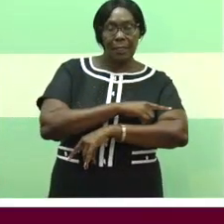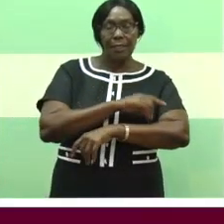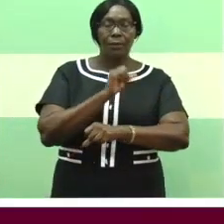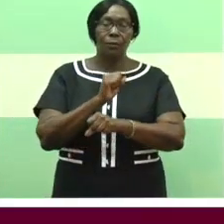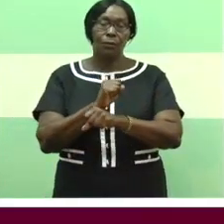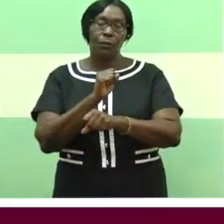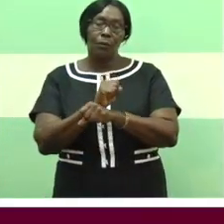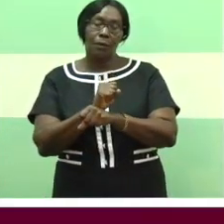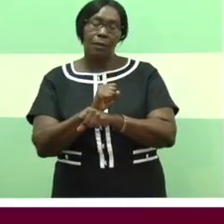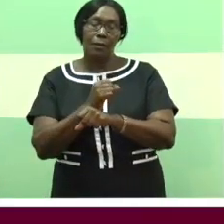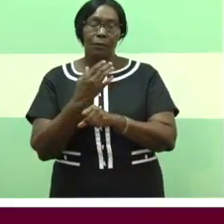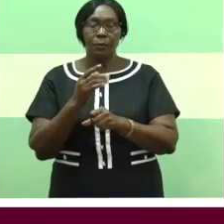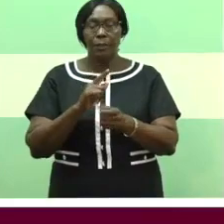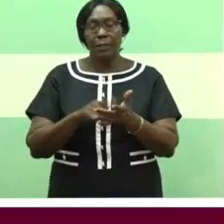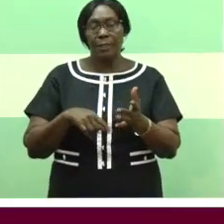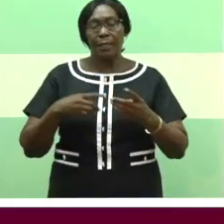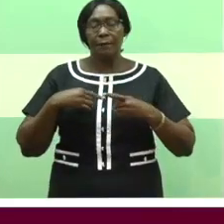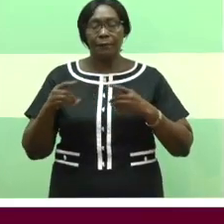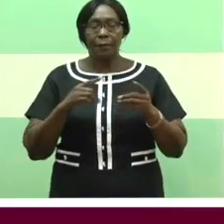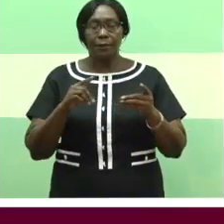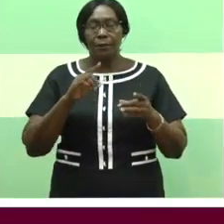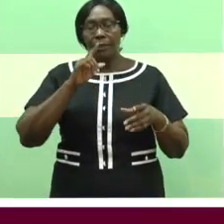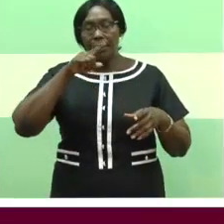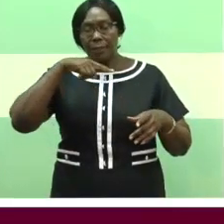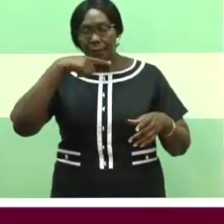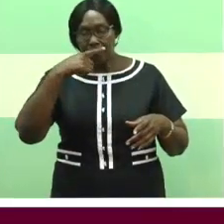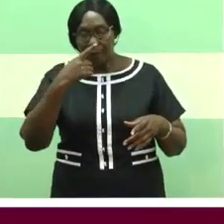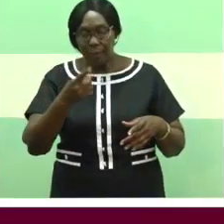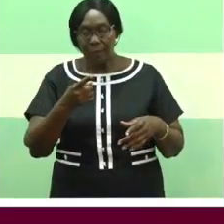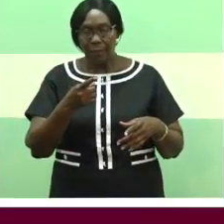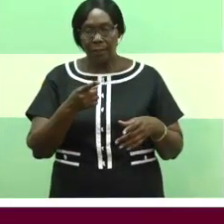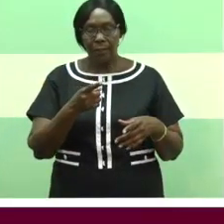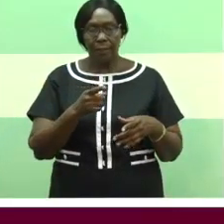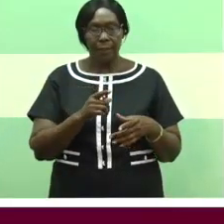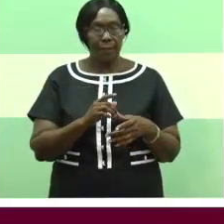routine. It tells us